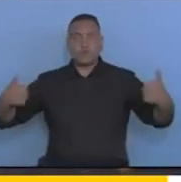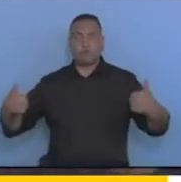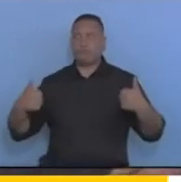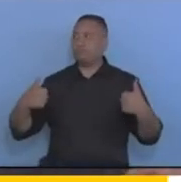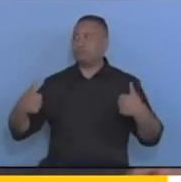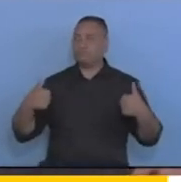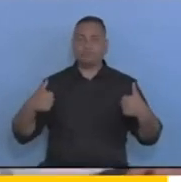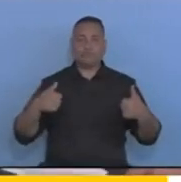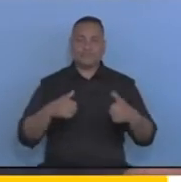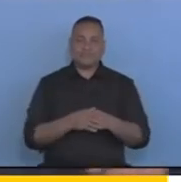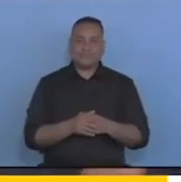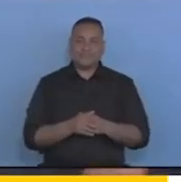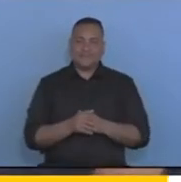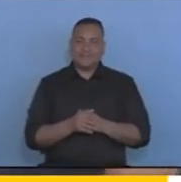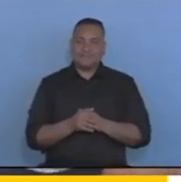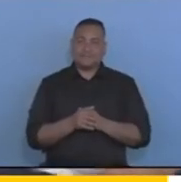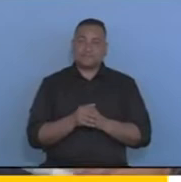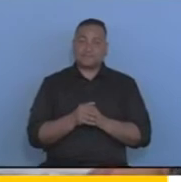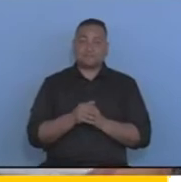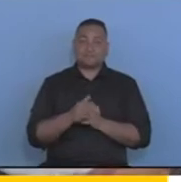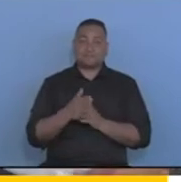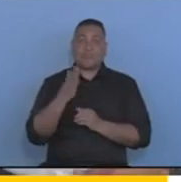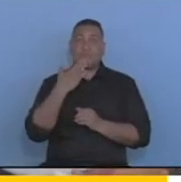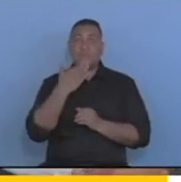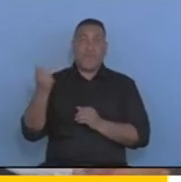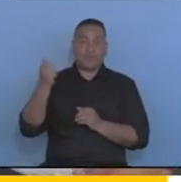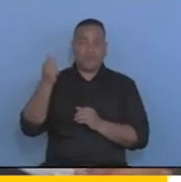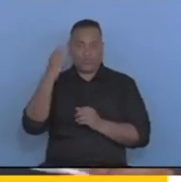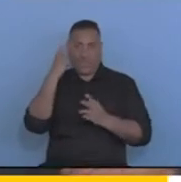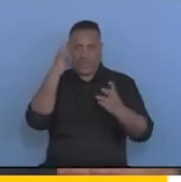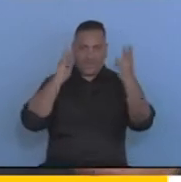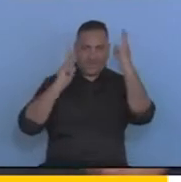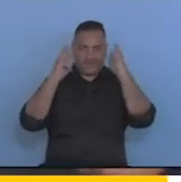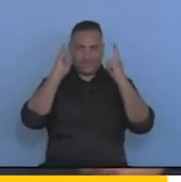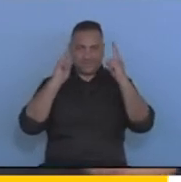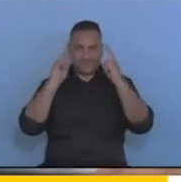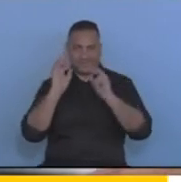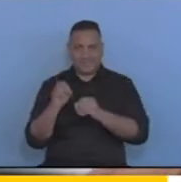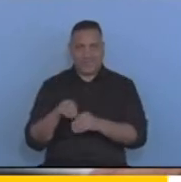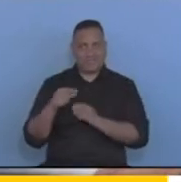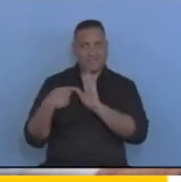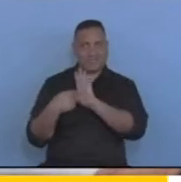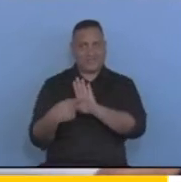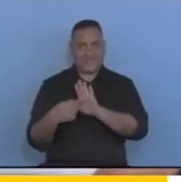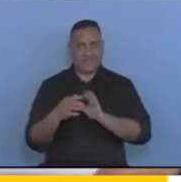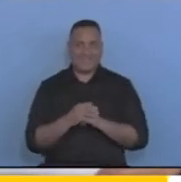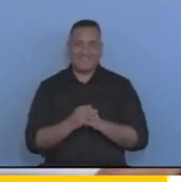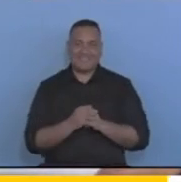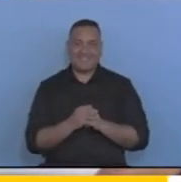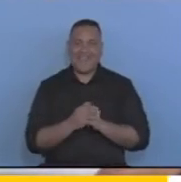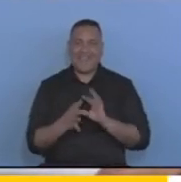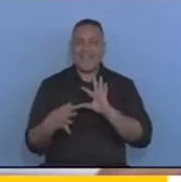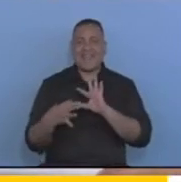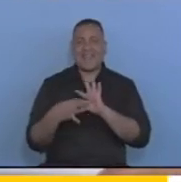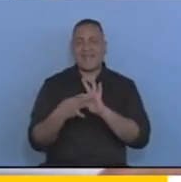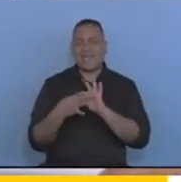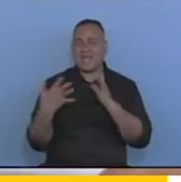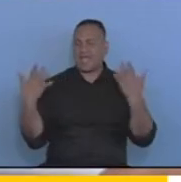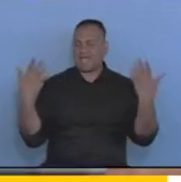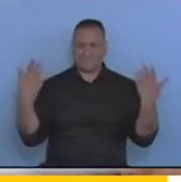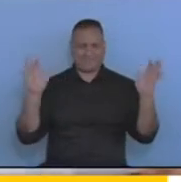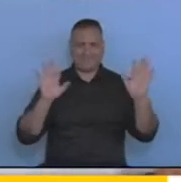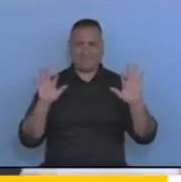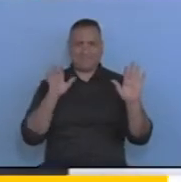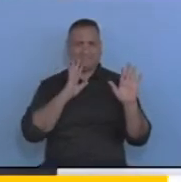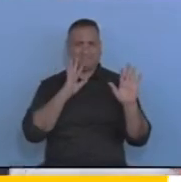must say, the man with the best haircut here on the show has finally joined us. Now, when it comes to hand skills, what are we talking about here?